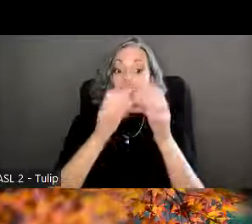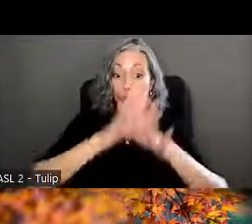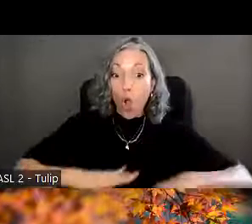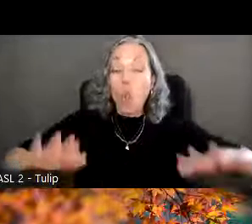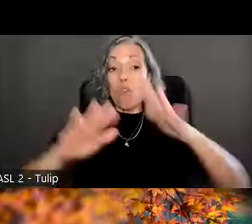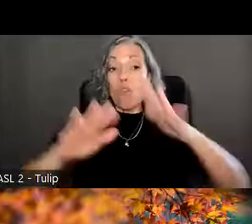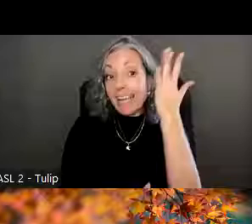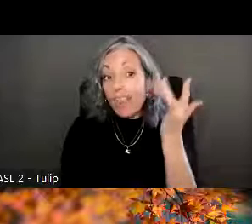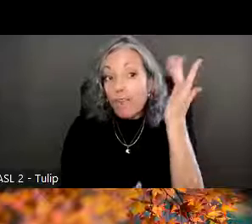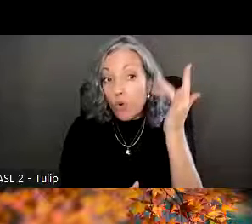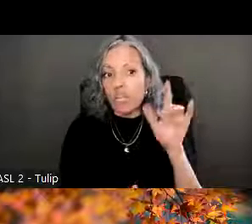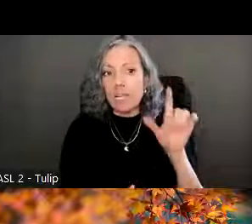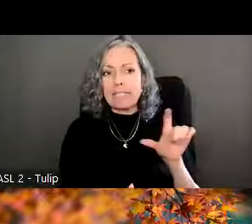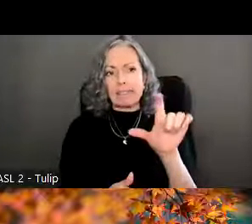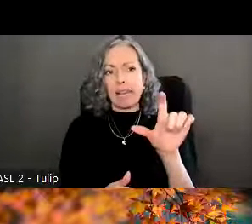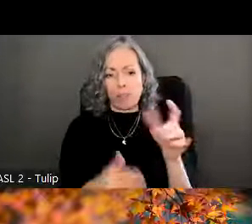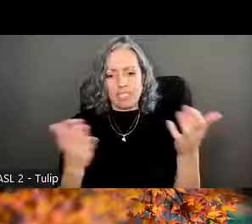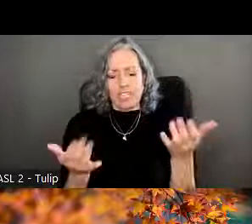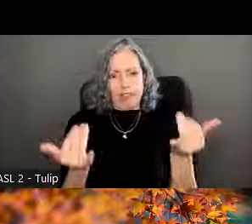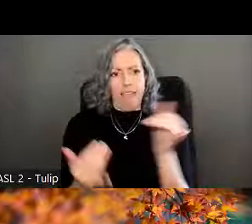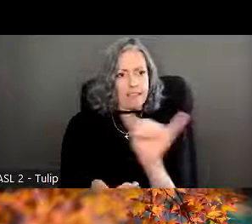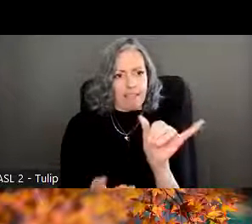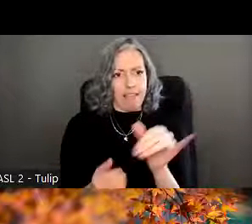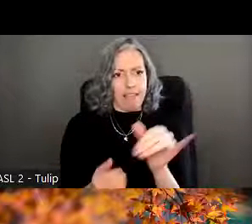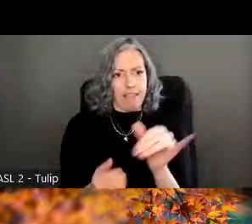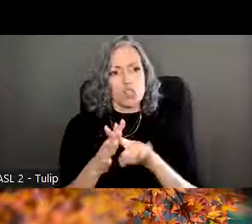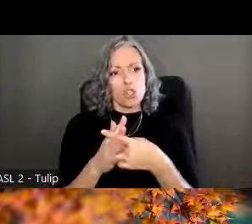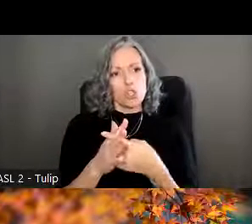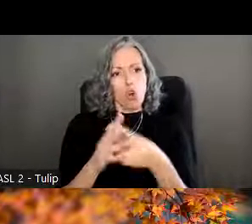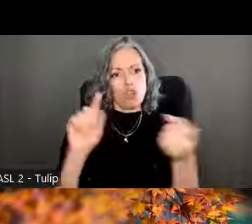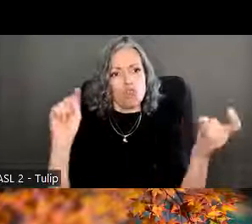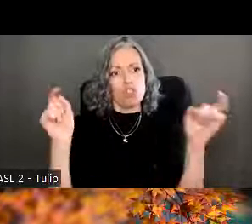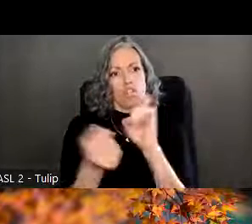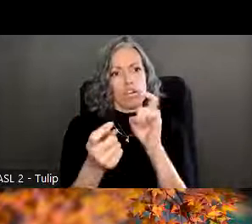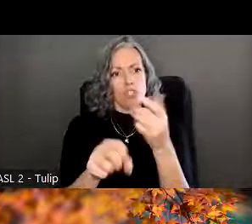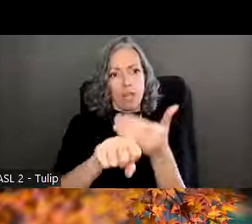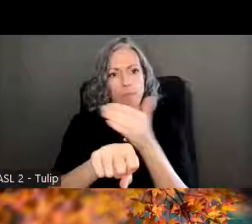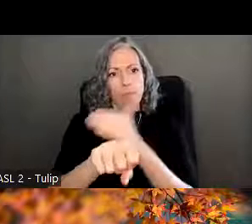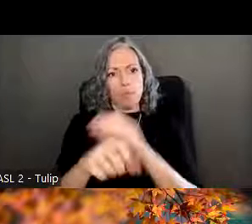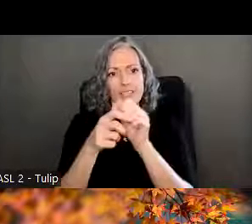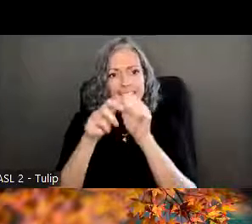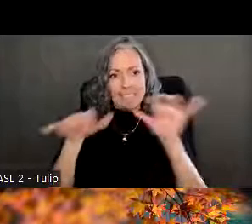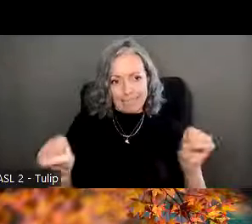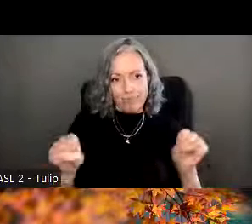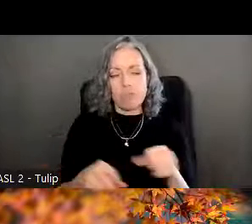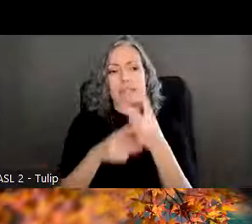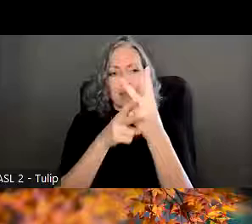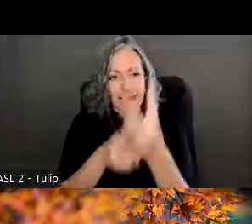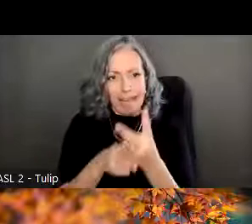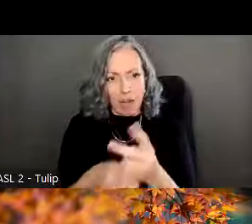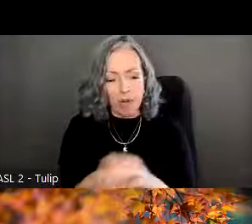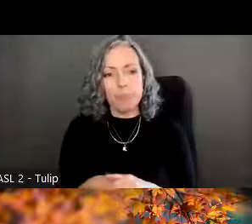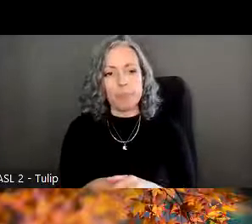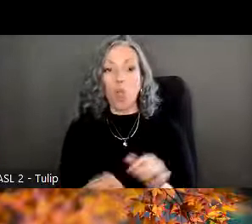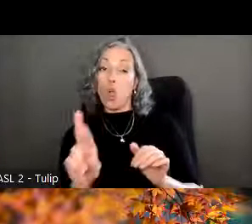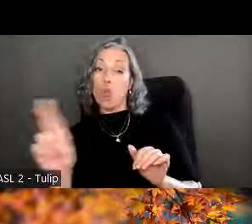and with stakeholders like everybody on this call to really start bringing change and improving the system of care. On the right-hand